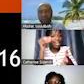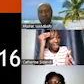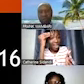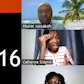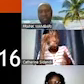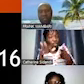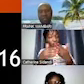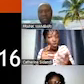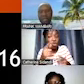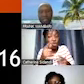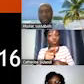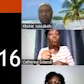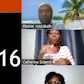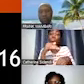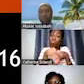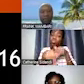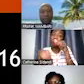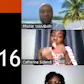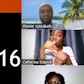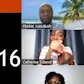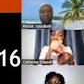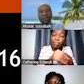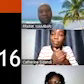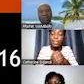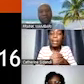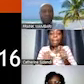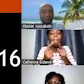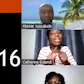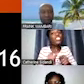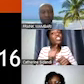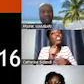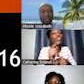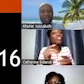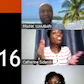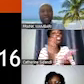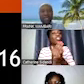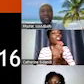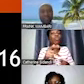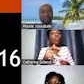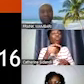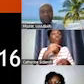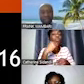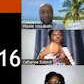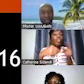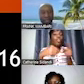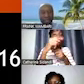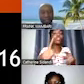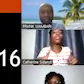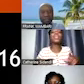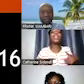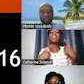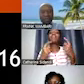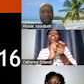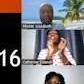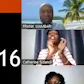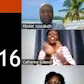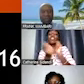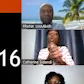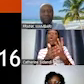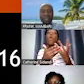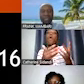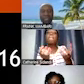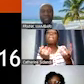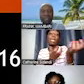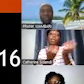cannot run, you crawl, but you cannot stop moving with life transactions or business simply